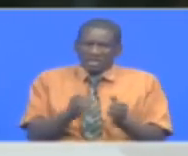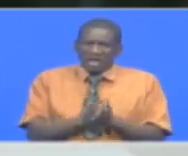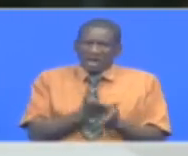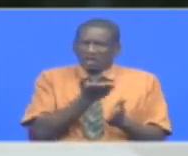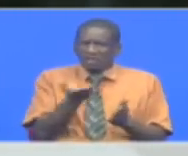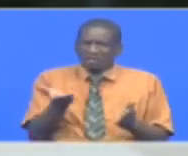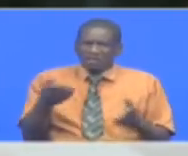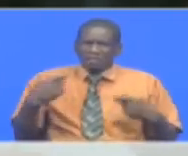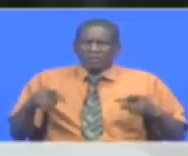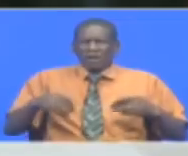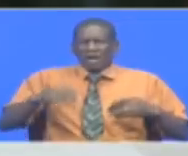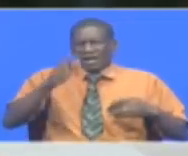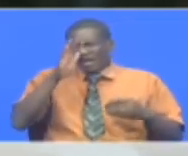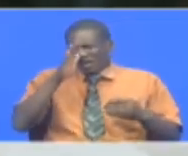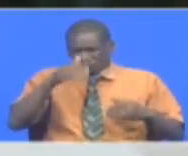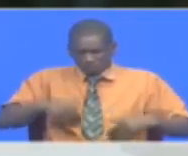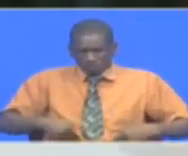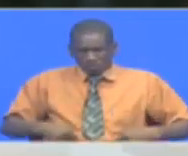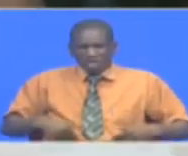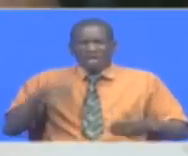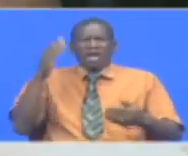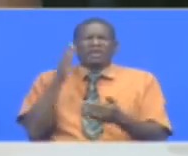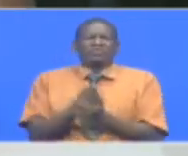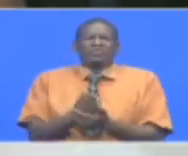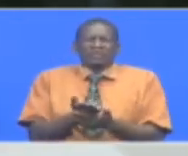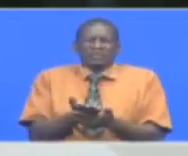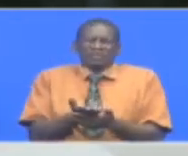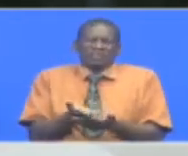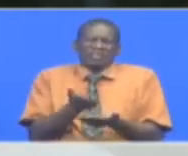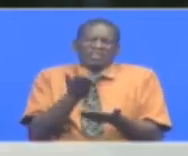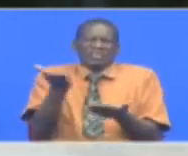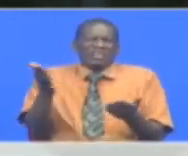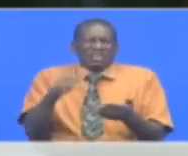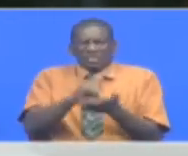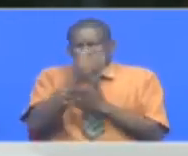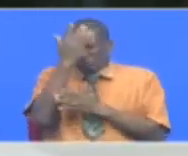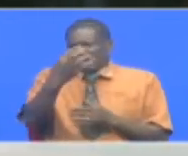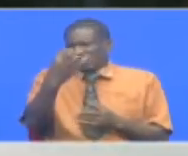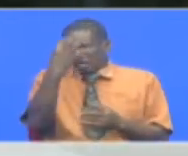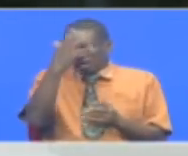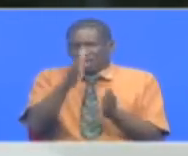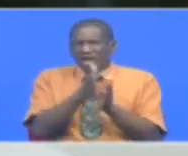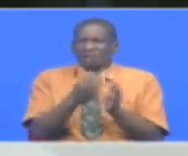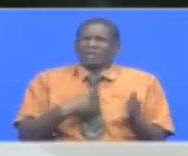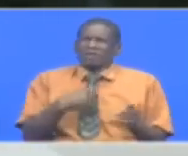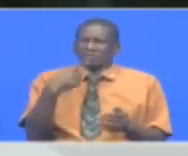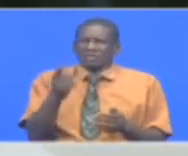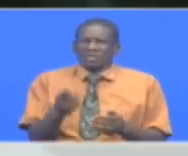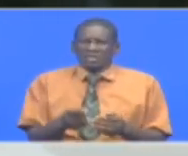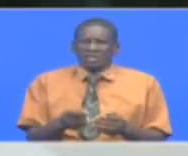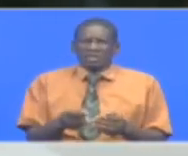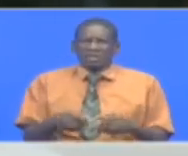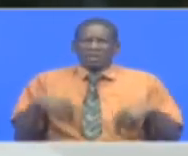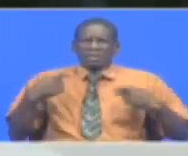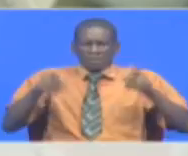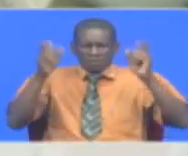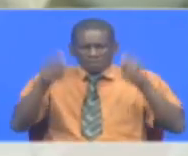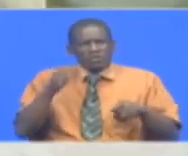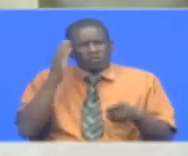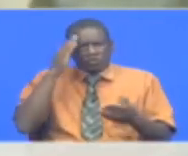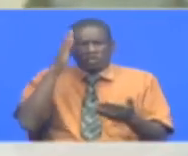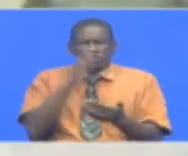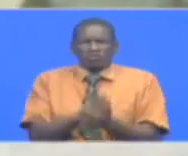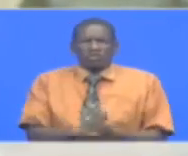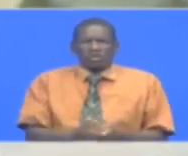cheated. And really, it's not fair. So that's why I'm actually angry. And I'm saying, Kiumane, people must know the truth.